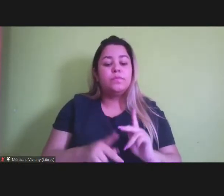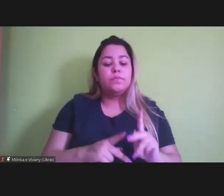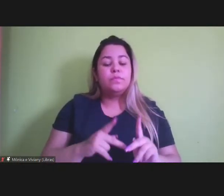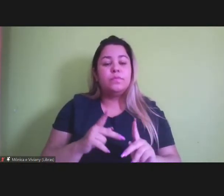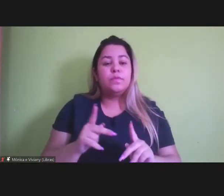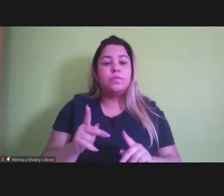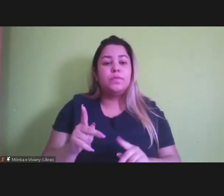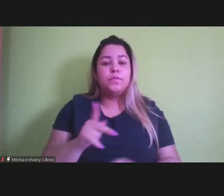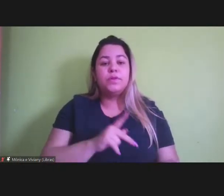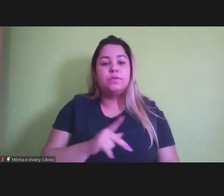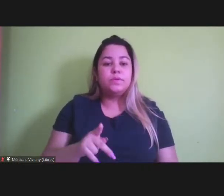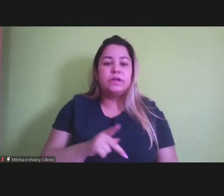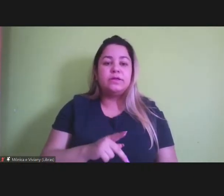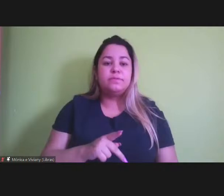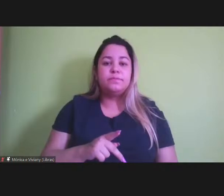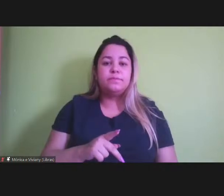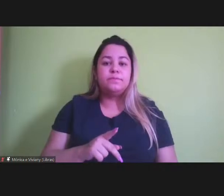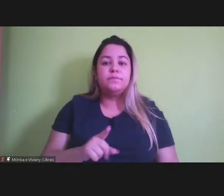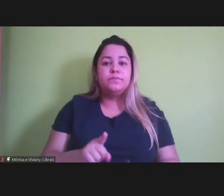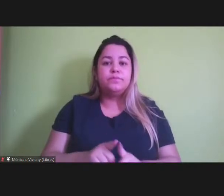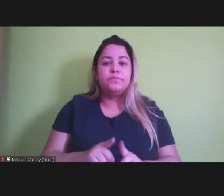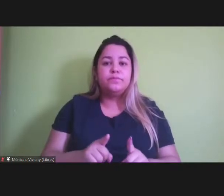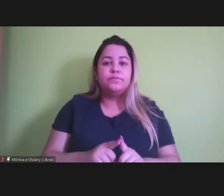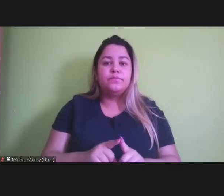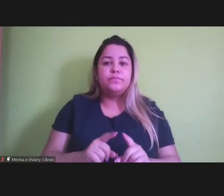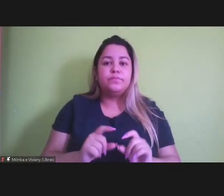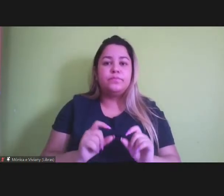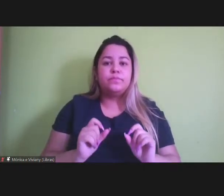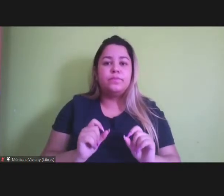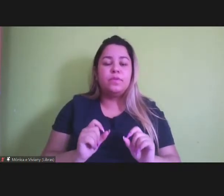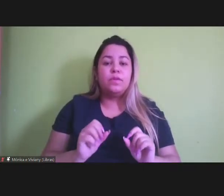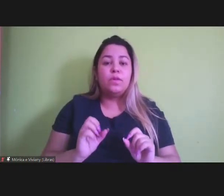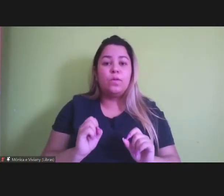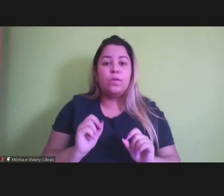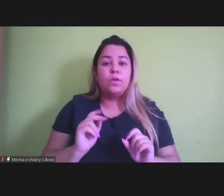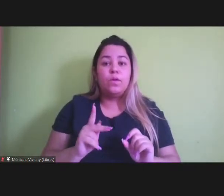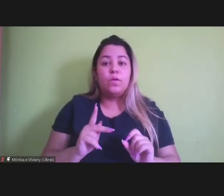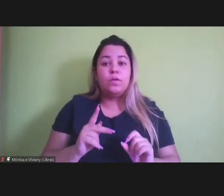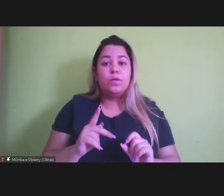projects. So we have different